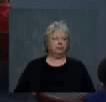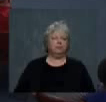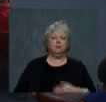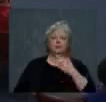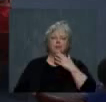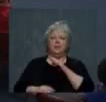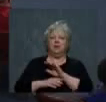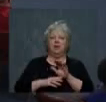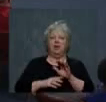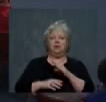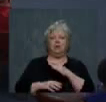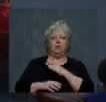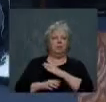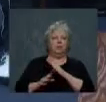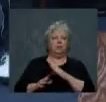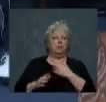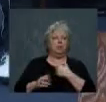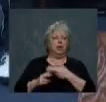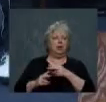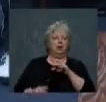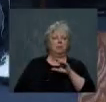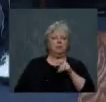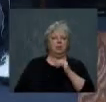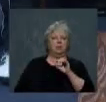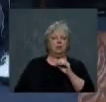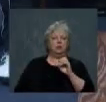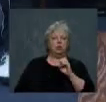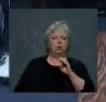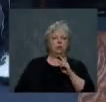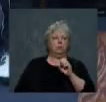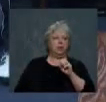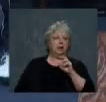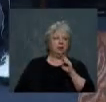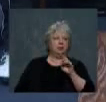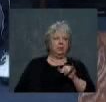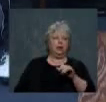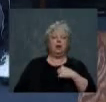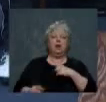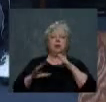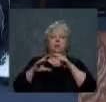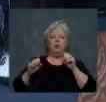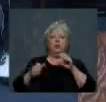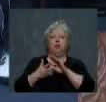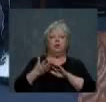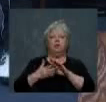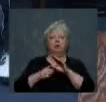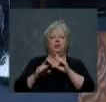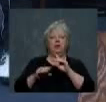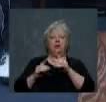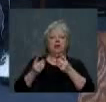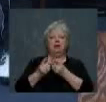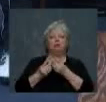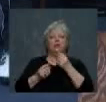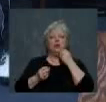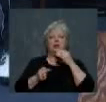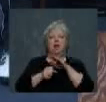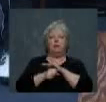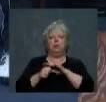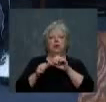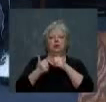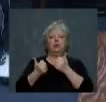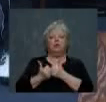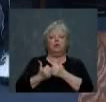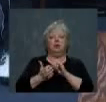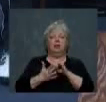Good afternoon, Commissioner and Board. My name is Joe Busby, and I'm President of the University District Neighborhood Associations. That's the 9 neighborhoods that surround UA